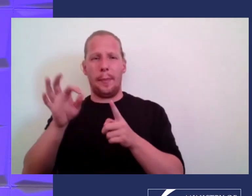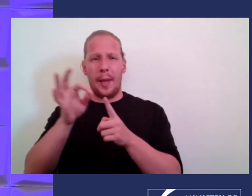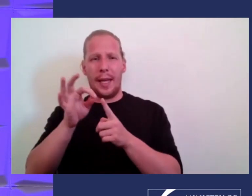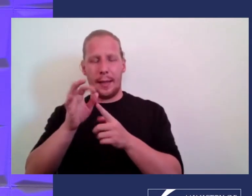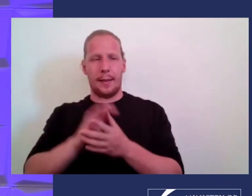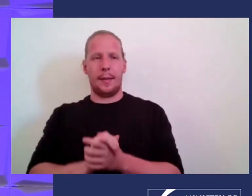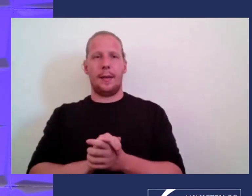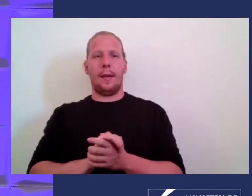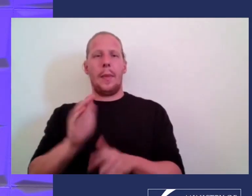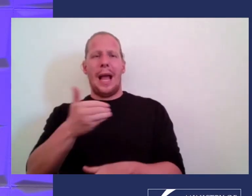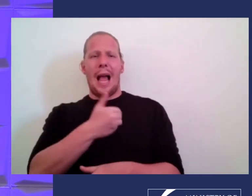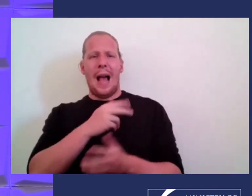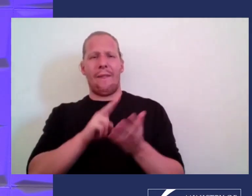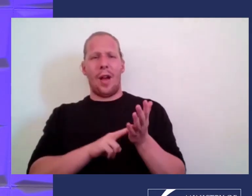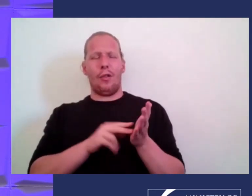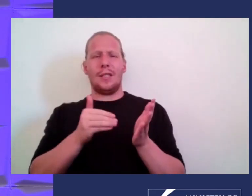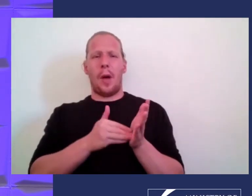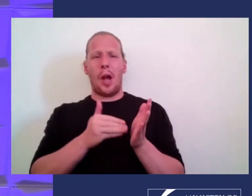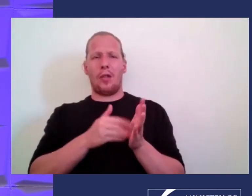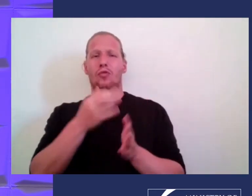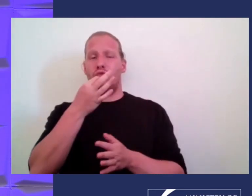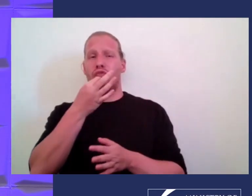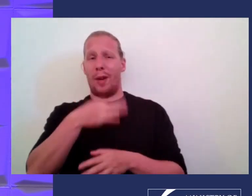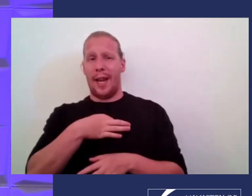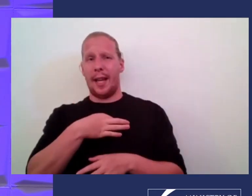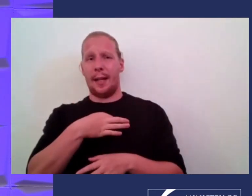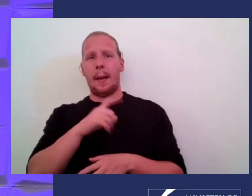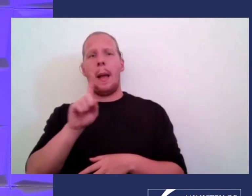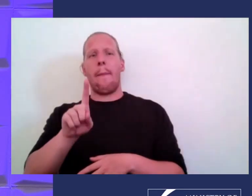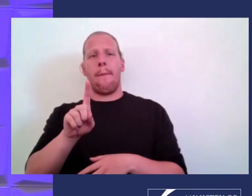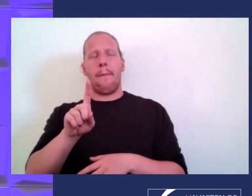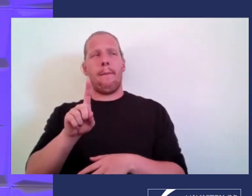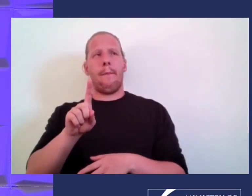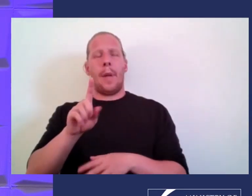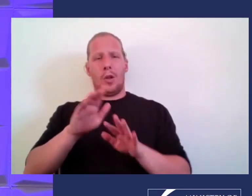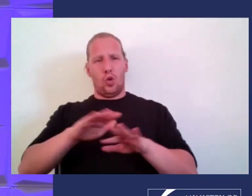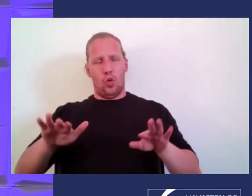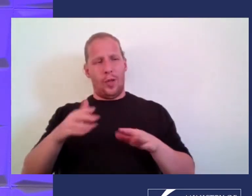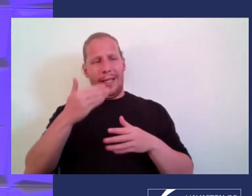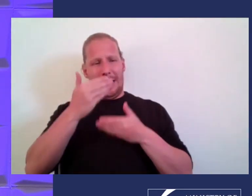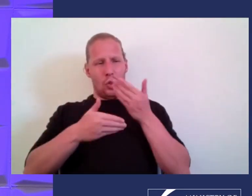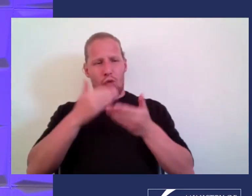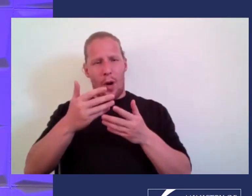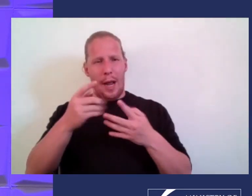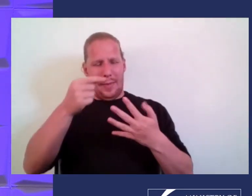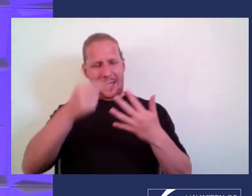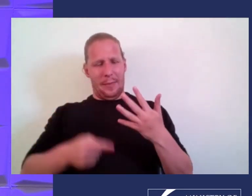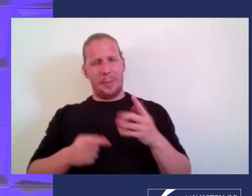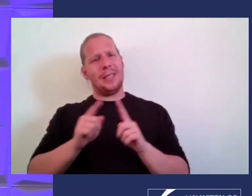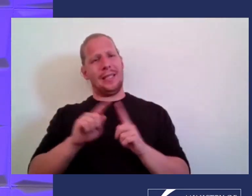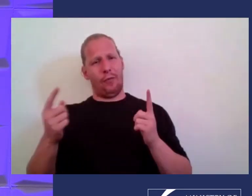rare, but good to know the symptoms. So children describe symptoms of myocarditis differently. It's an inflammation of the